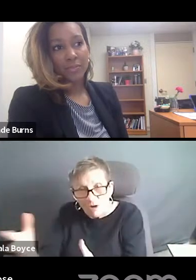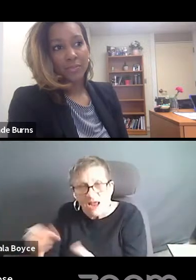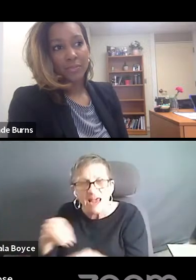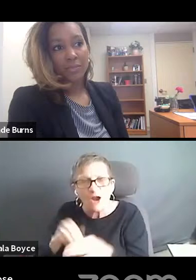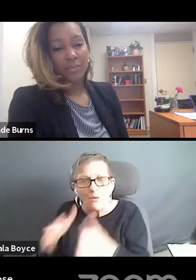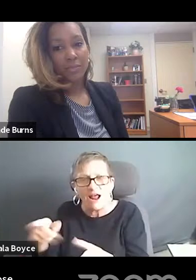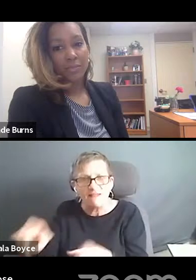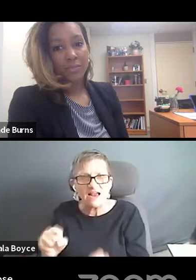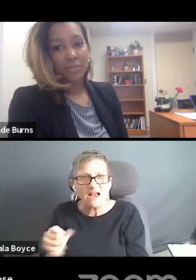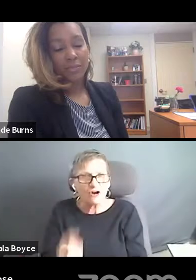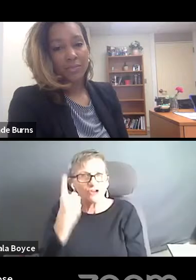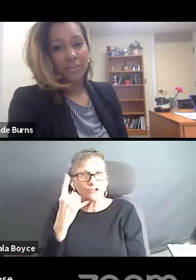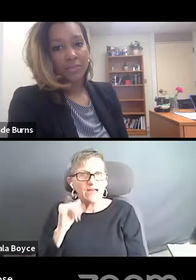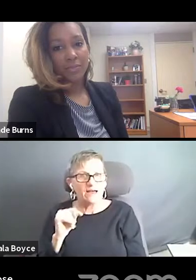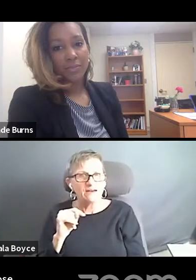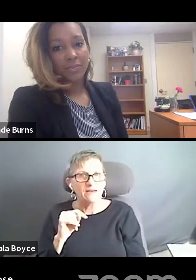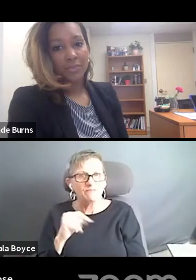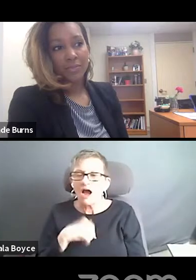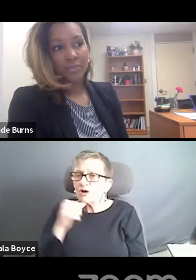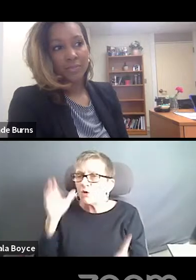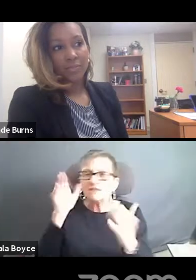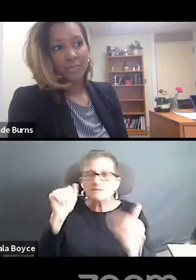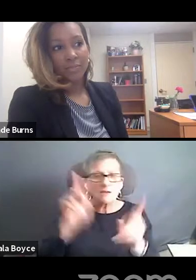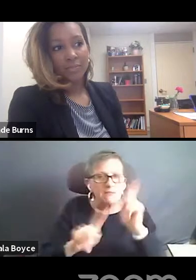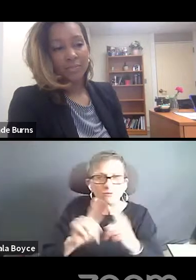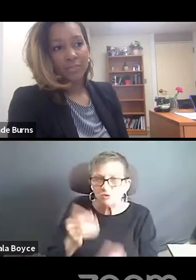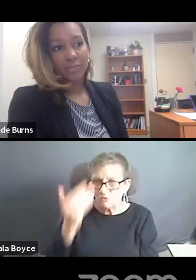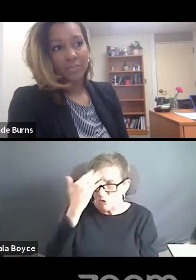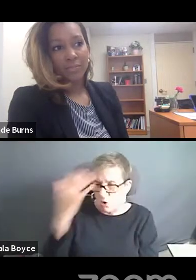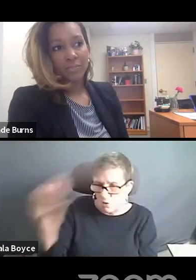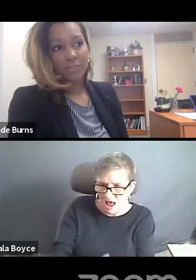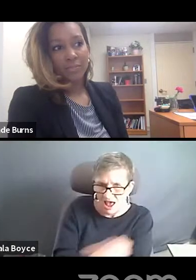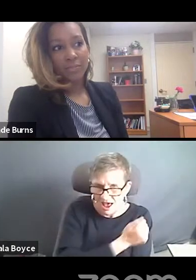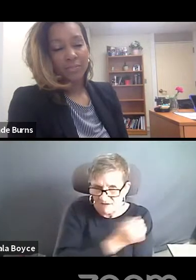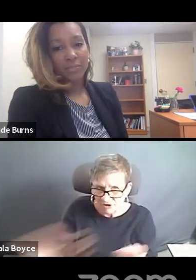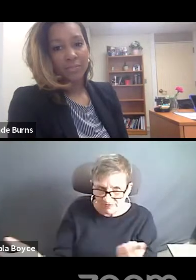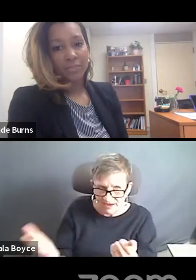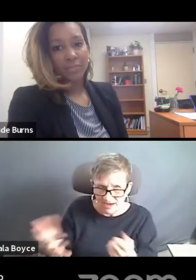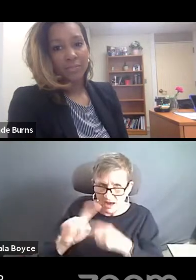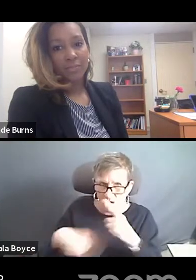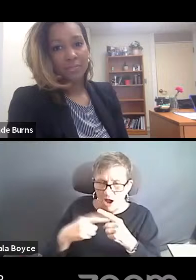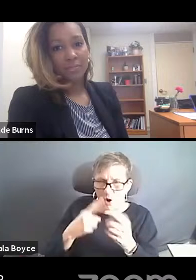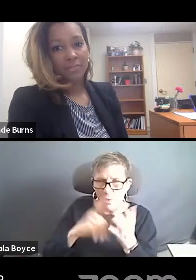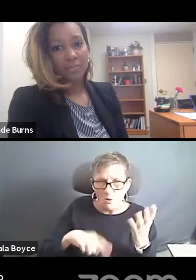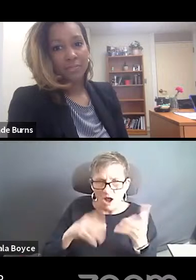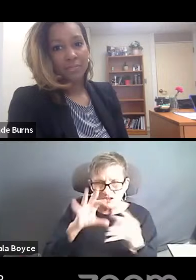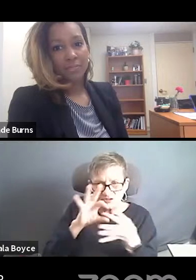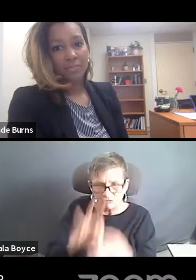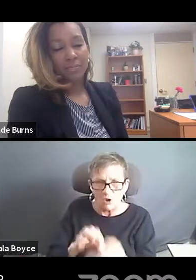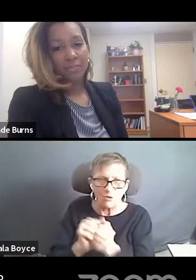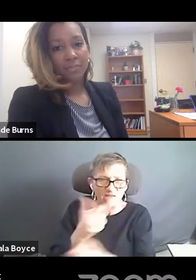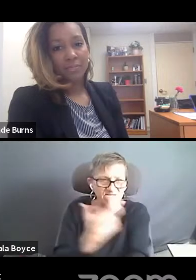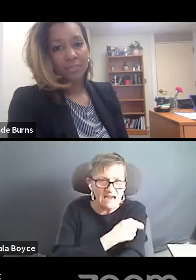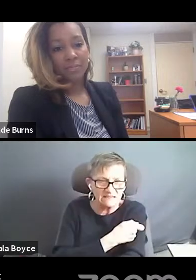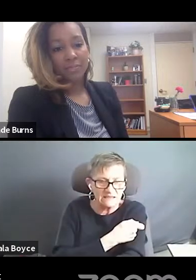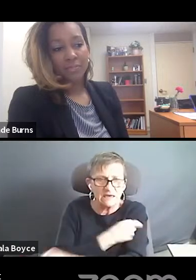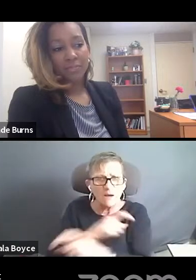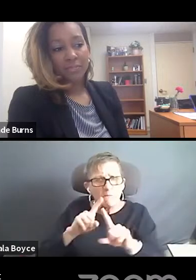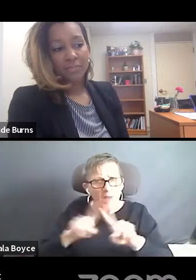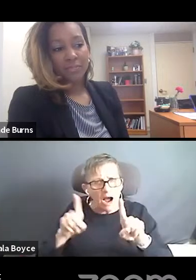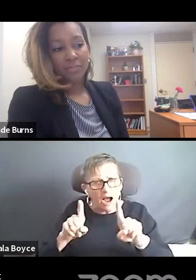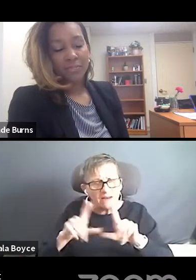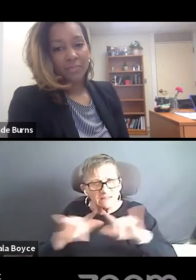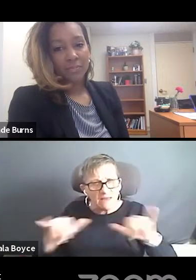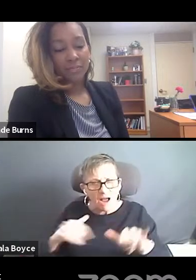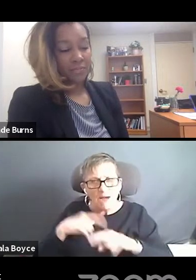I don't expect everyone to know every single thing about what goes into the vaccine. But at the same time, depending